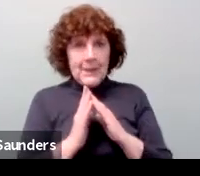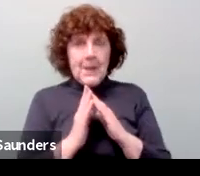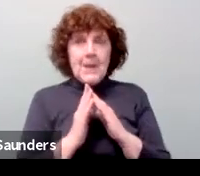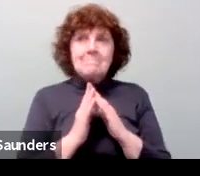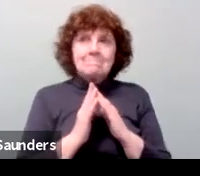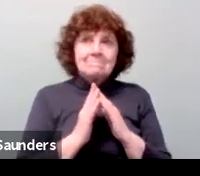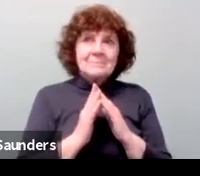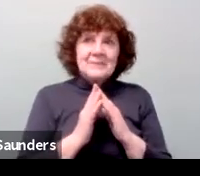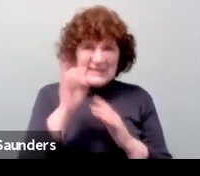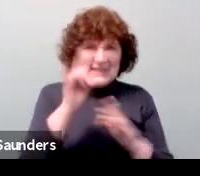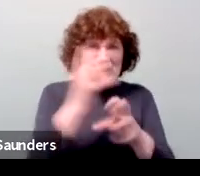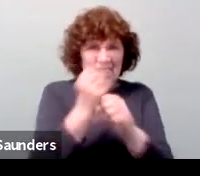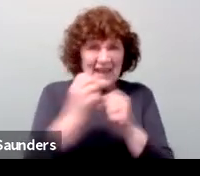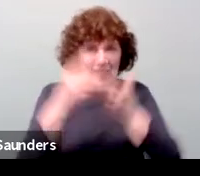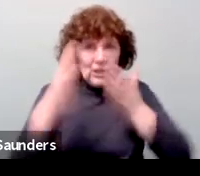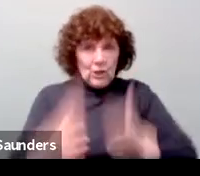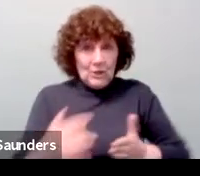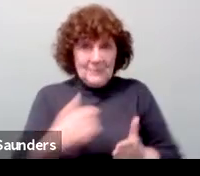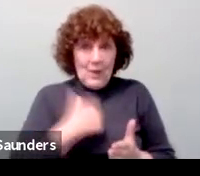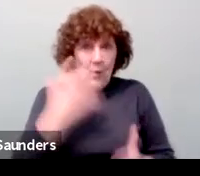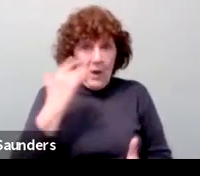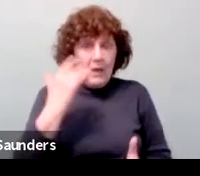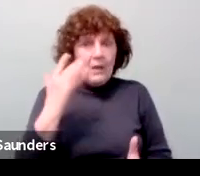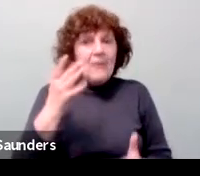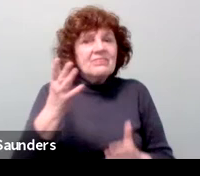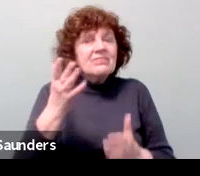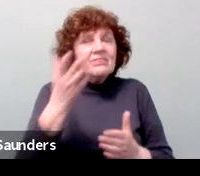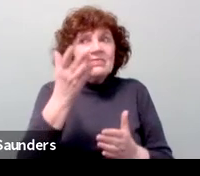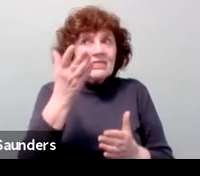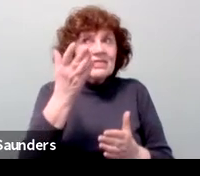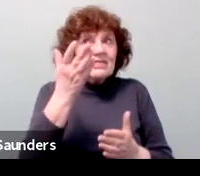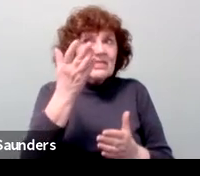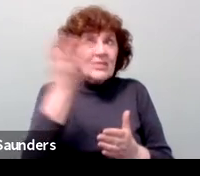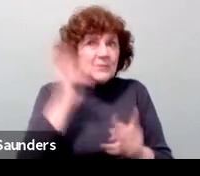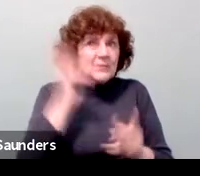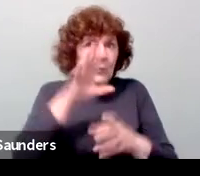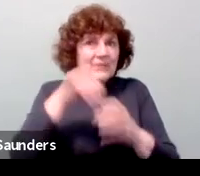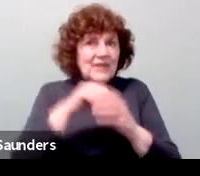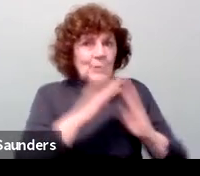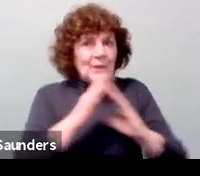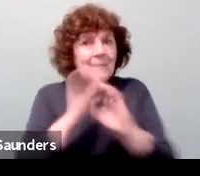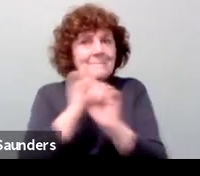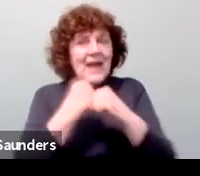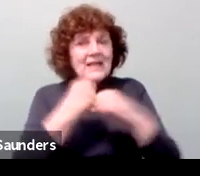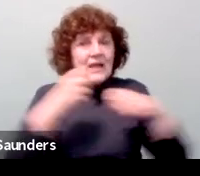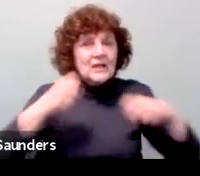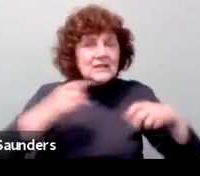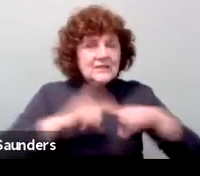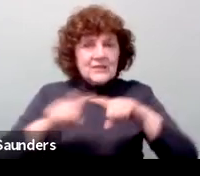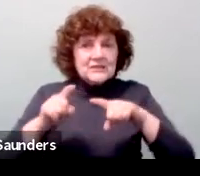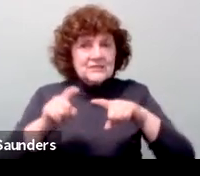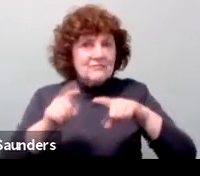a leader because they made opportunities accessible, because they made